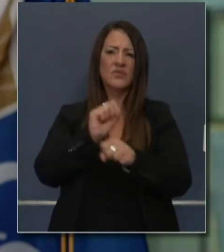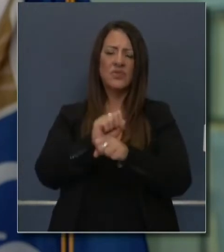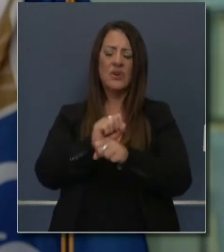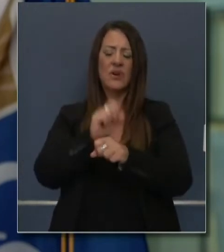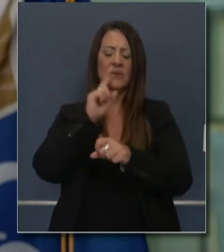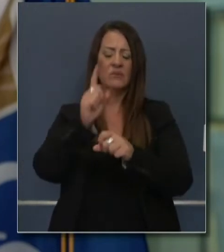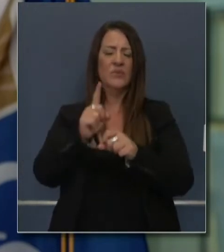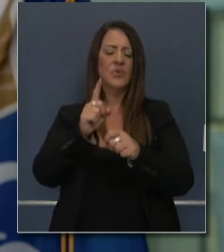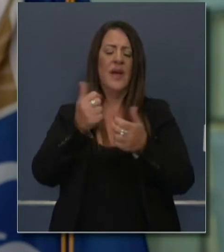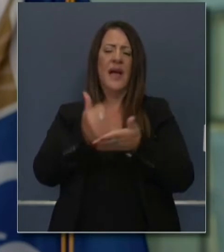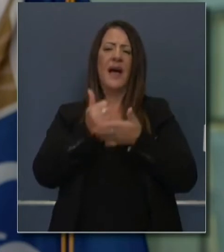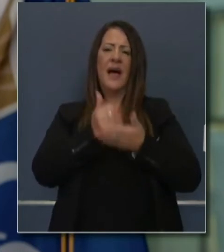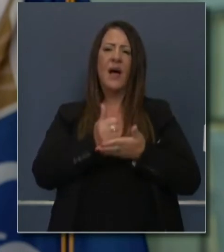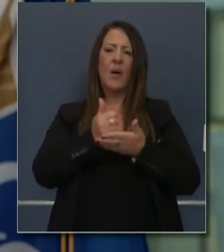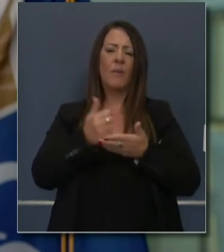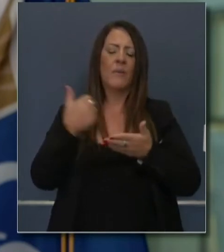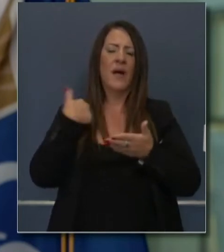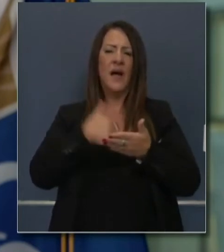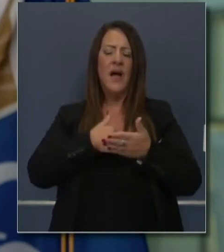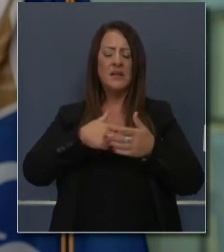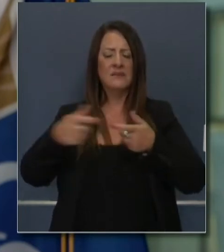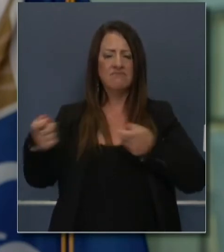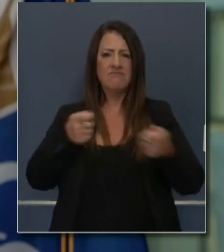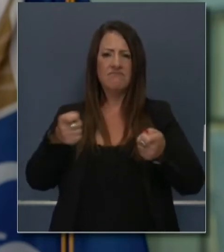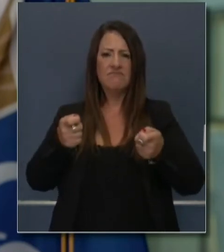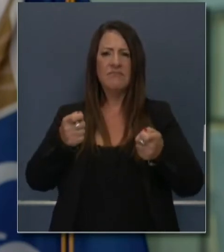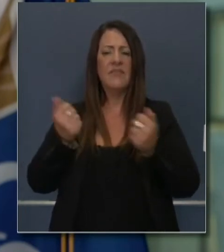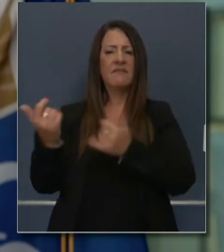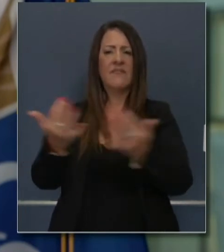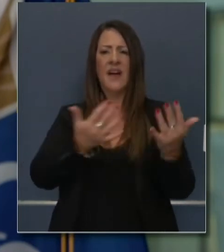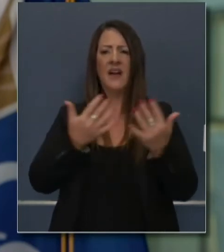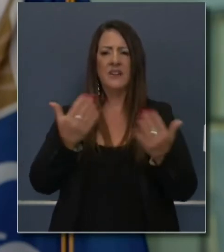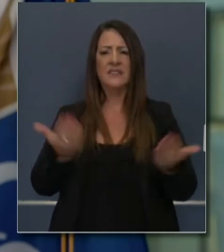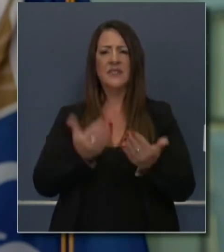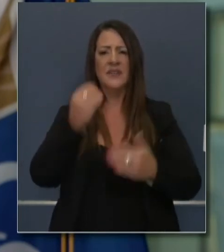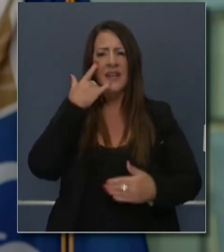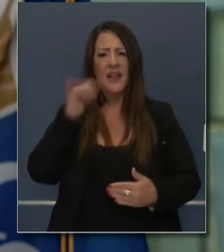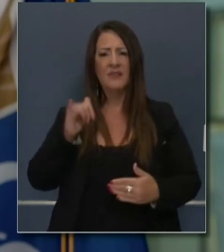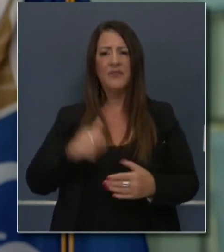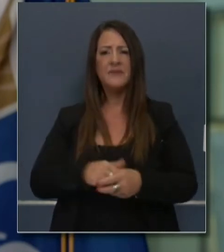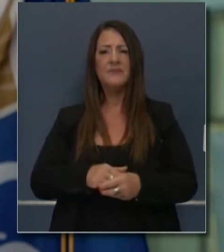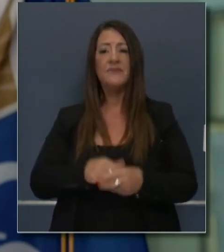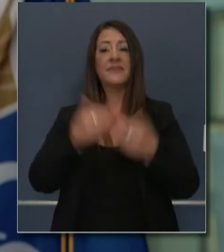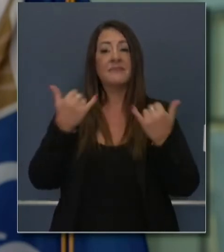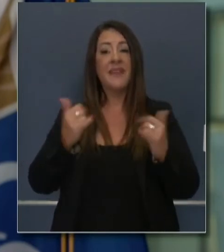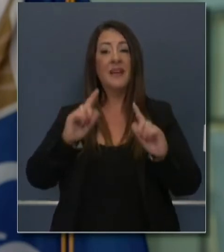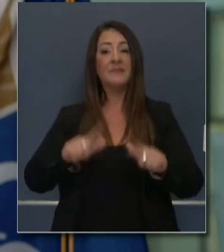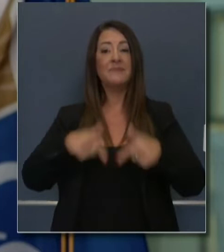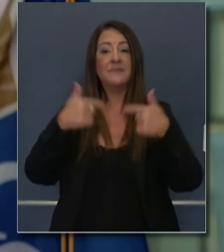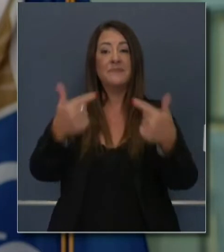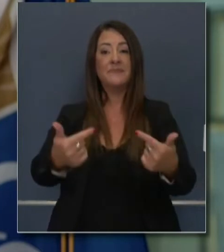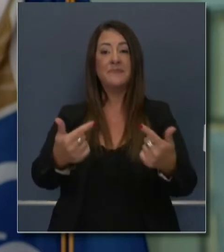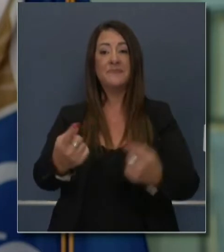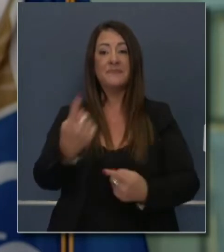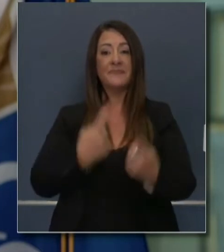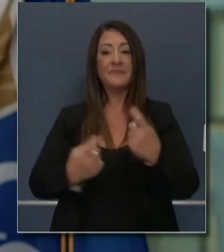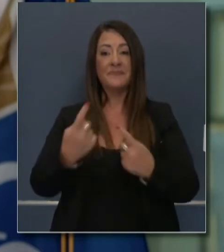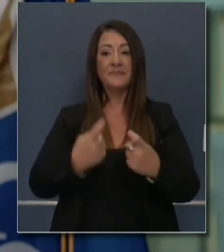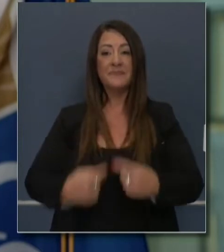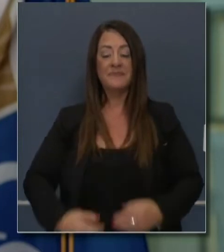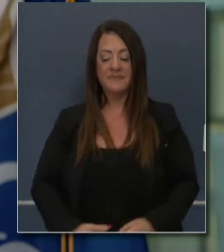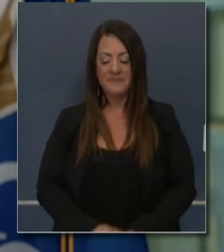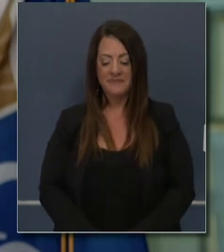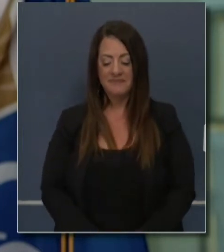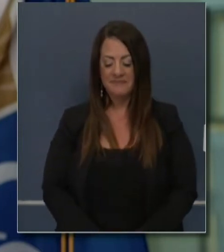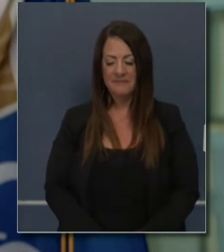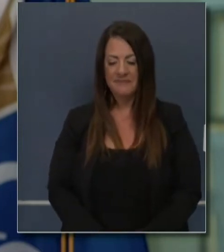historic moment with these historic wildfires in this state. With that, happy to ask any or answer any questions. Adam Beam,